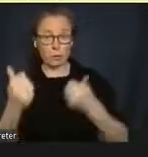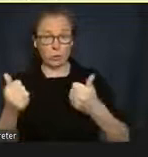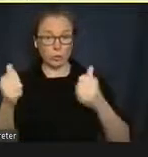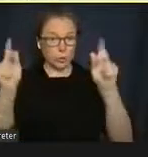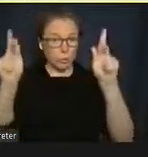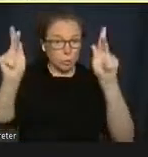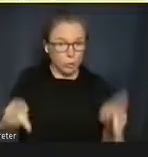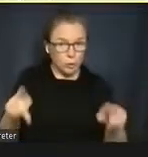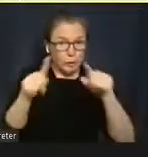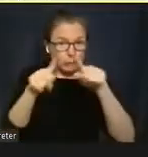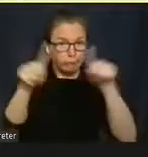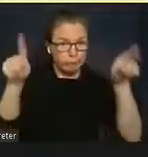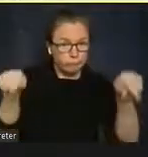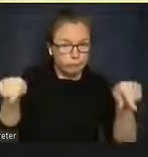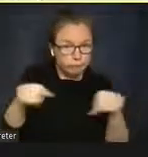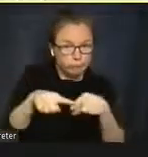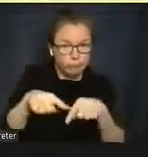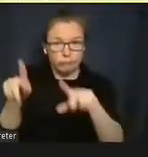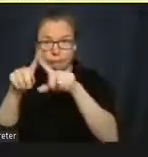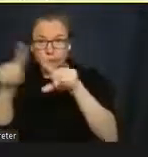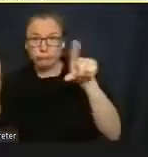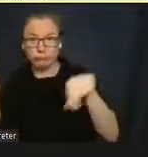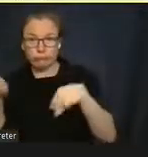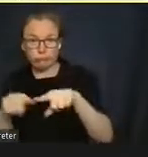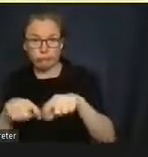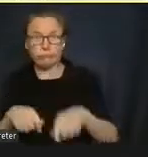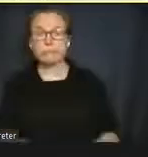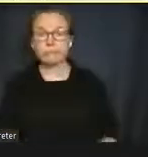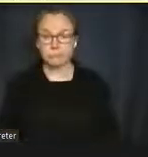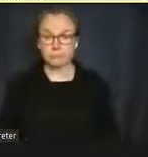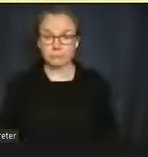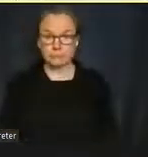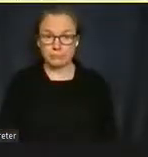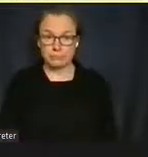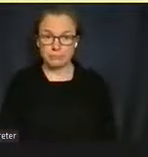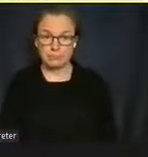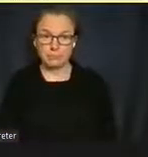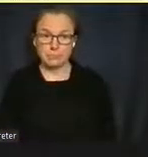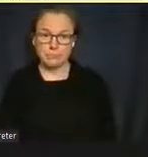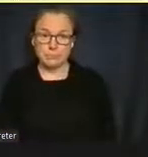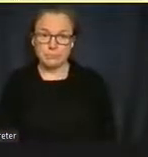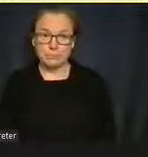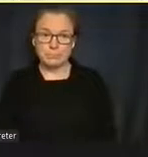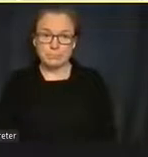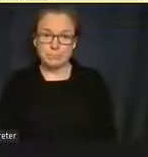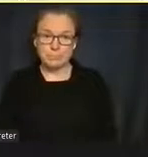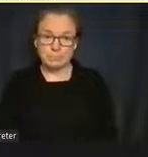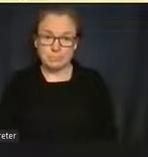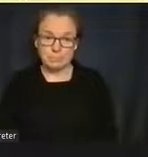during those segments. If we could move one more slide.